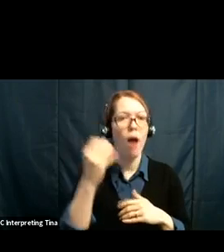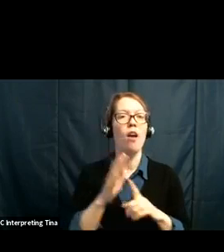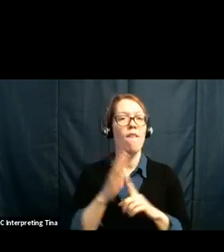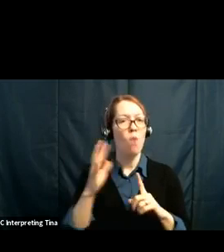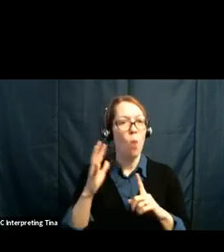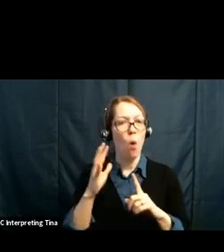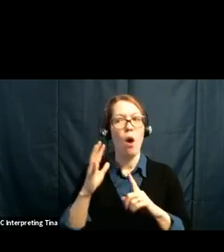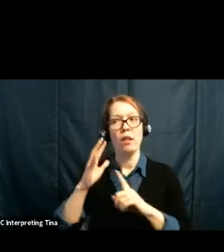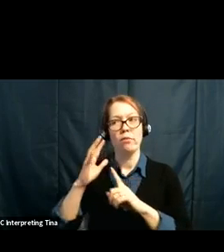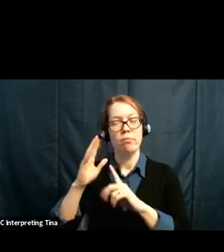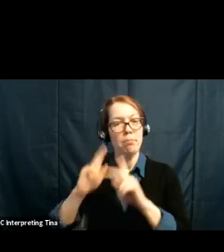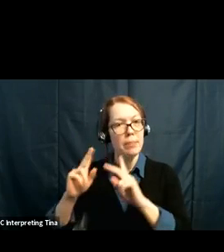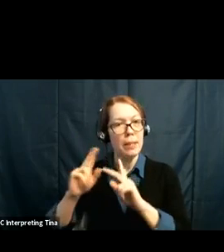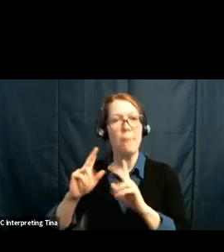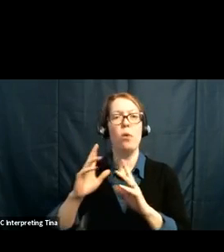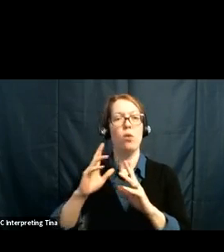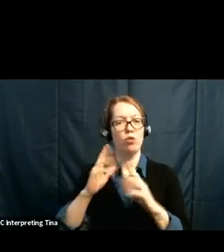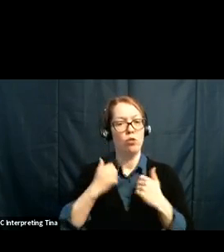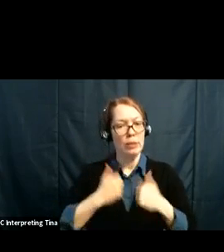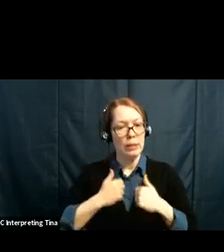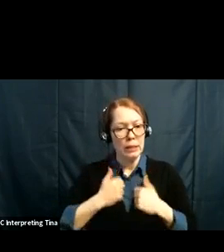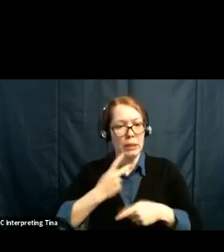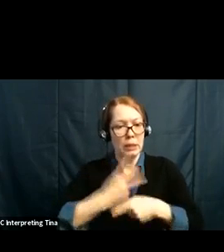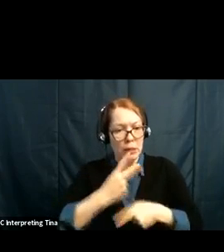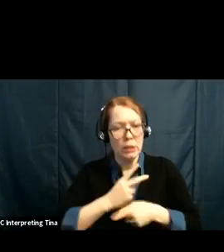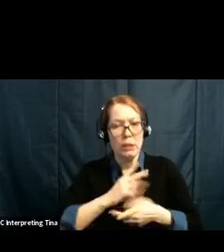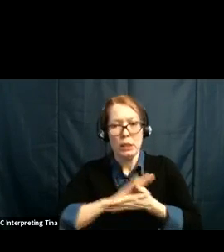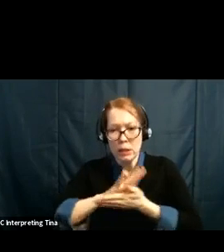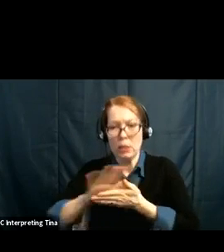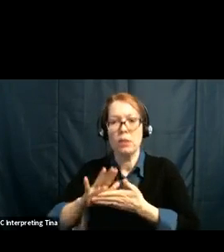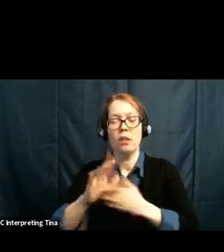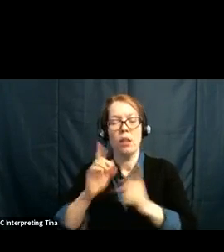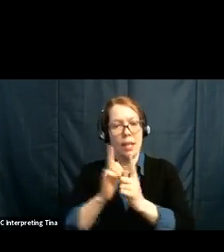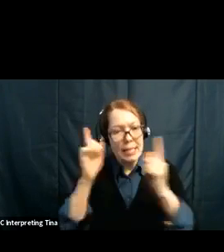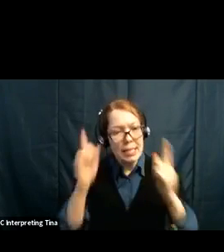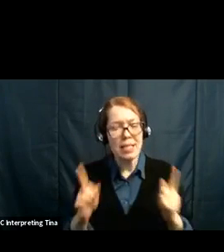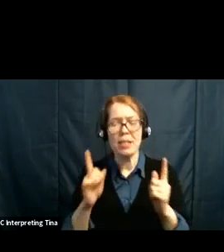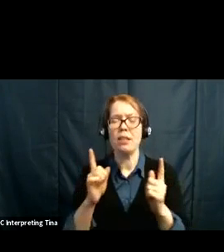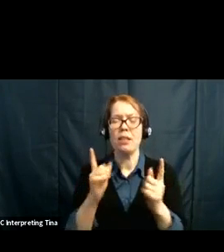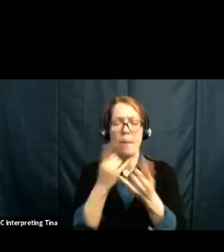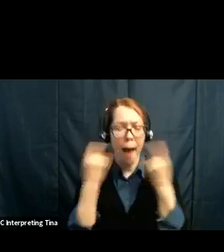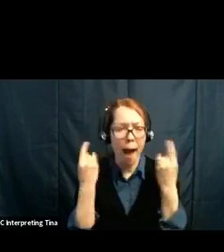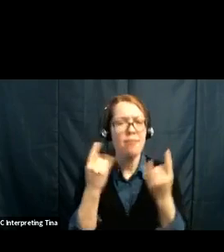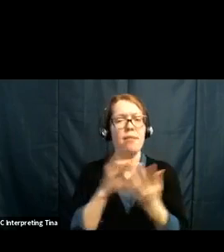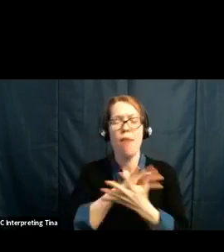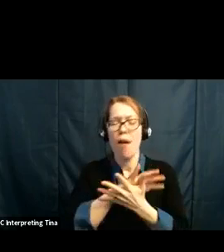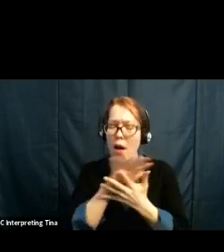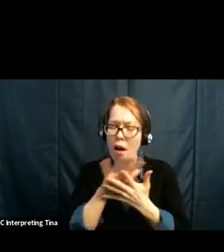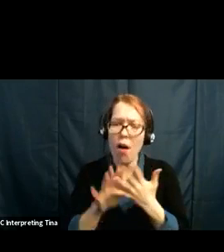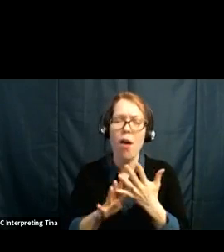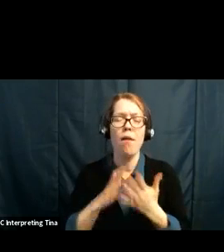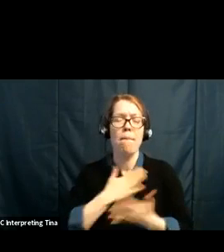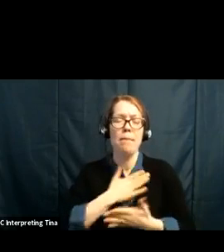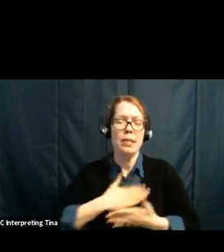Avoid places. Do the hygiene. Do the physical distancing, the masking that we've all been asked to do.